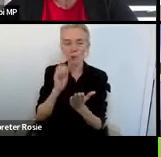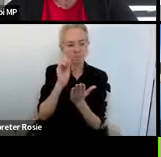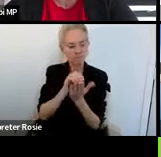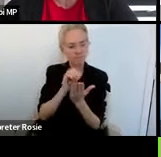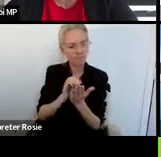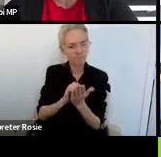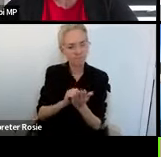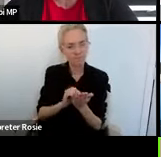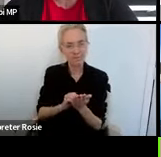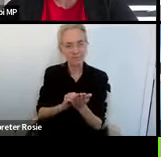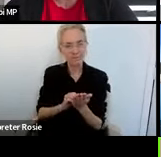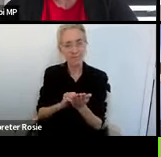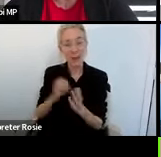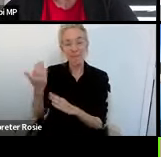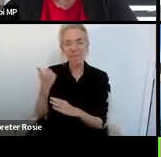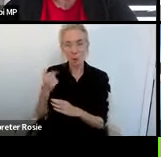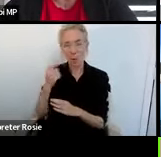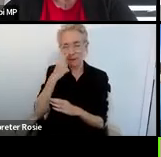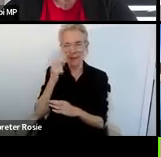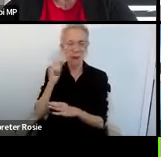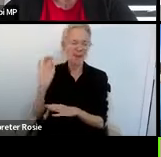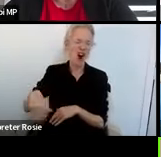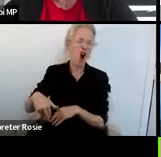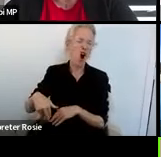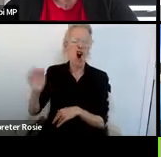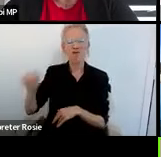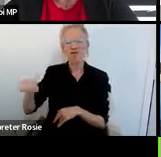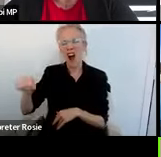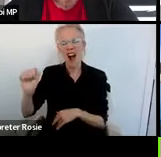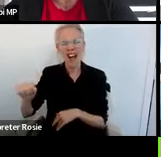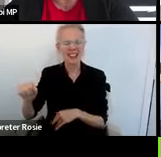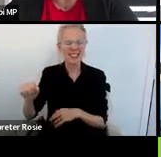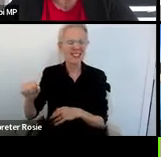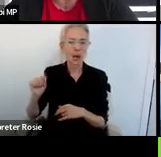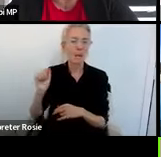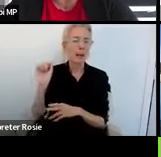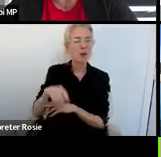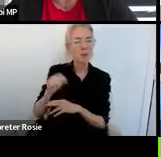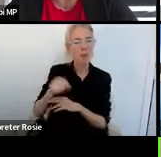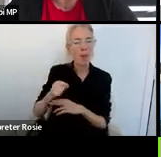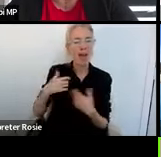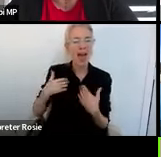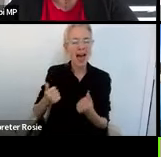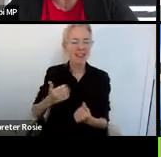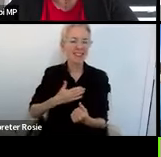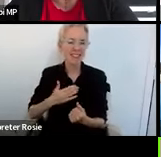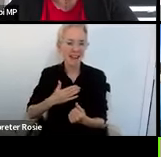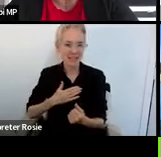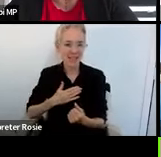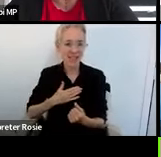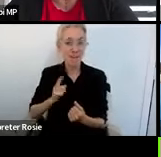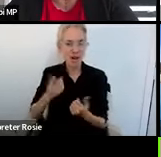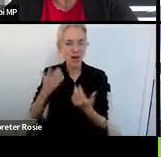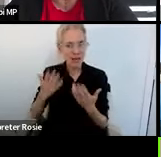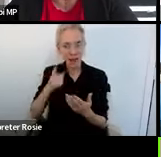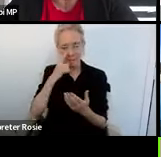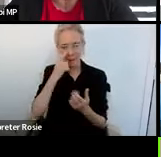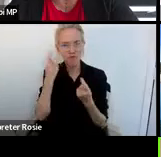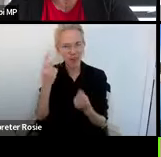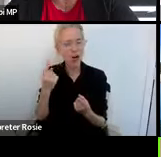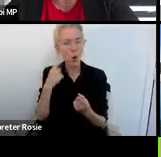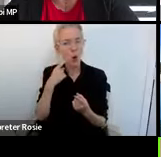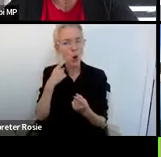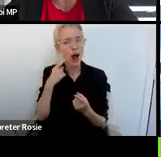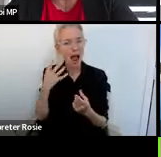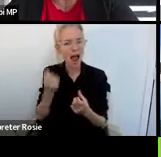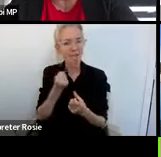a blasé approach to knowing how important it is, and also knowing how it's a mindset. Okay, and I think that that's what we